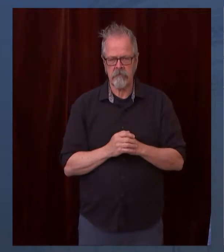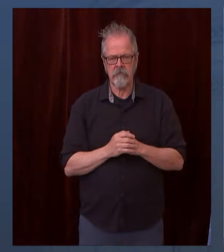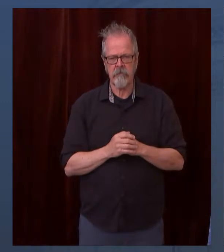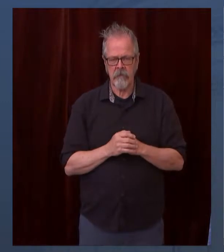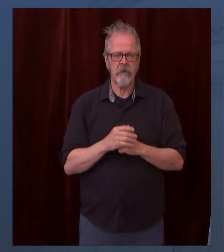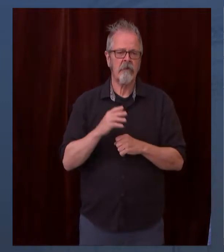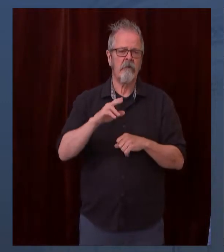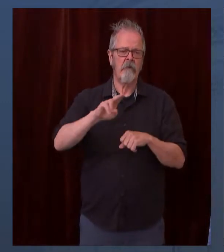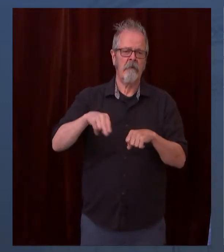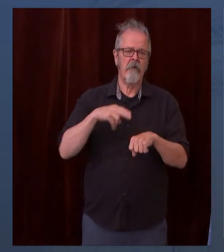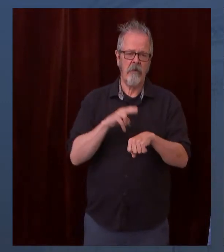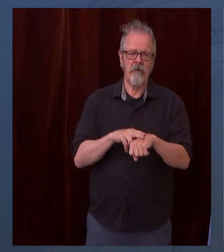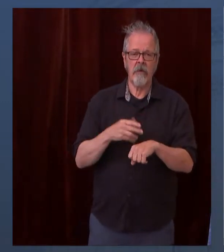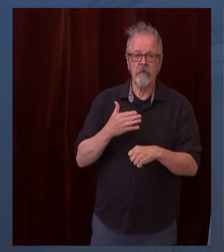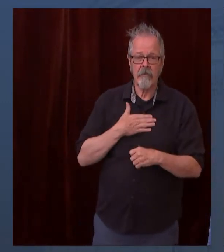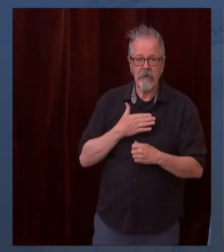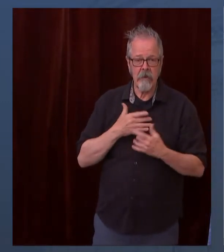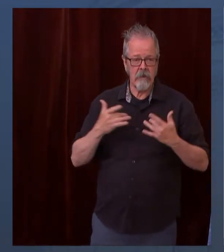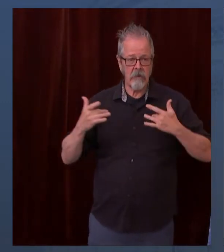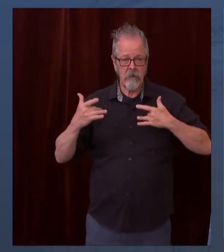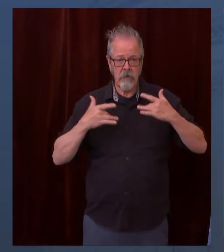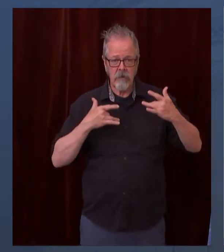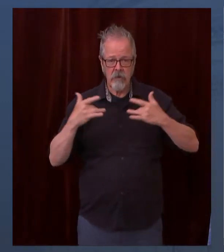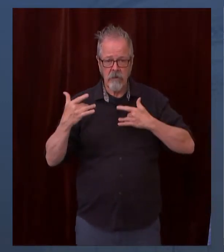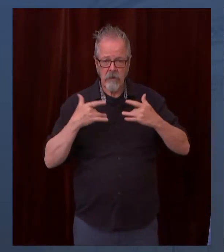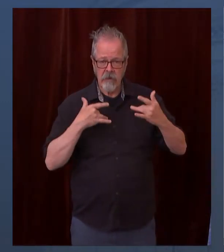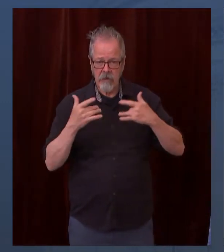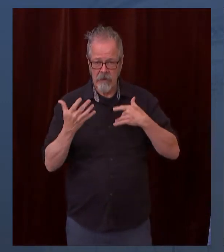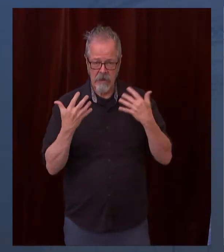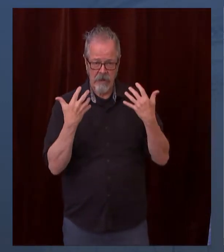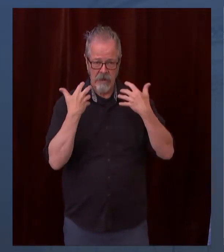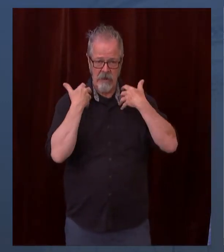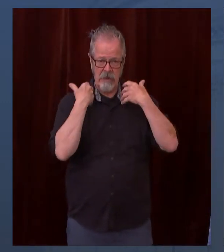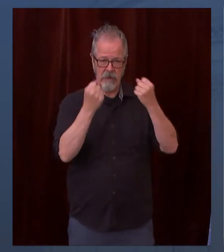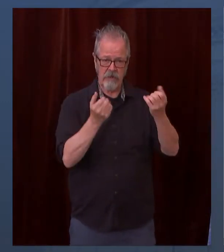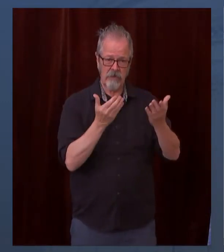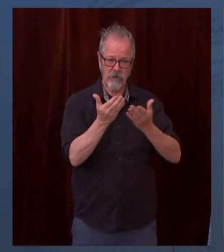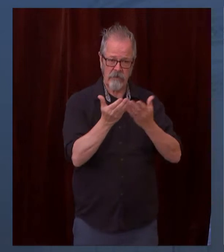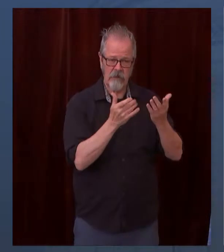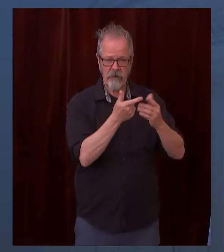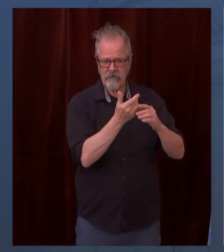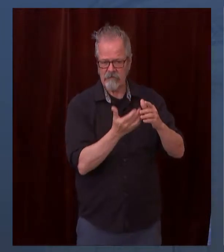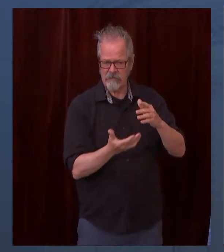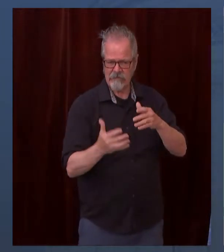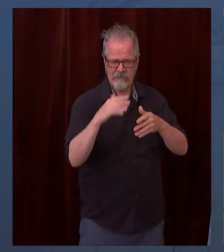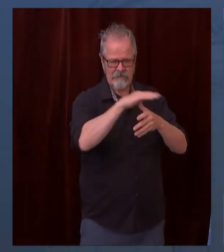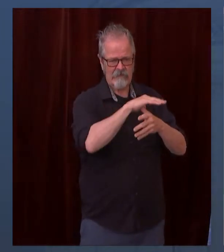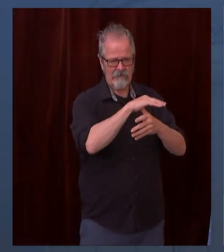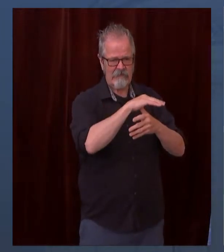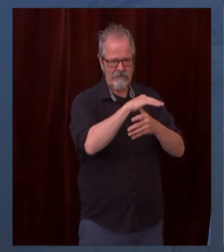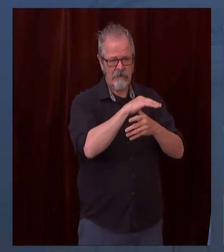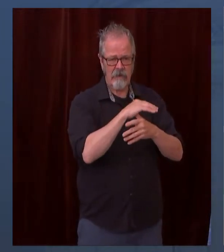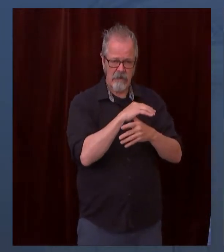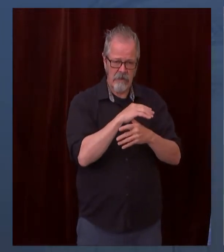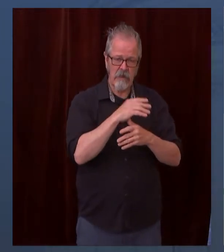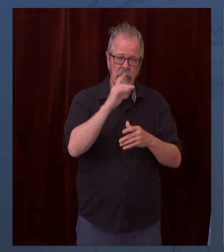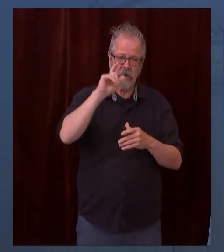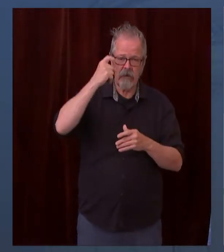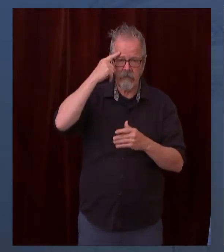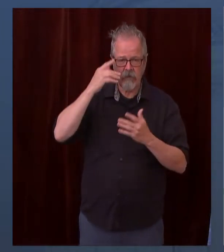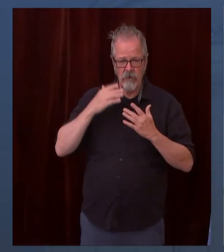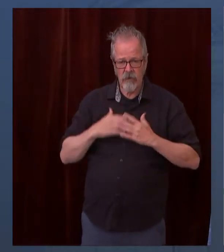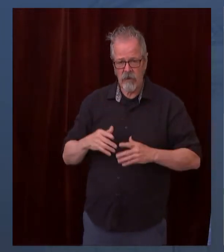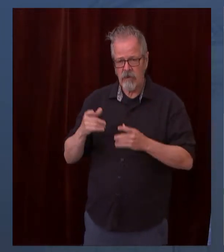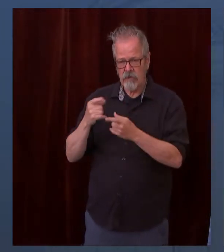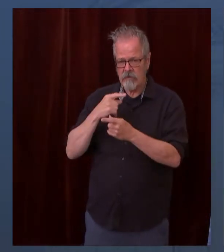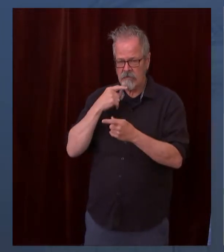service delivery is top on the list, and you've made that very clear. And I spoke with